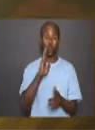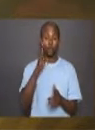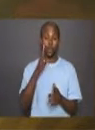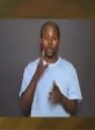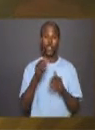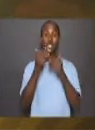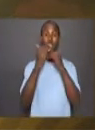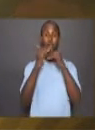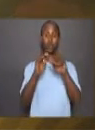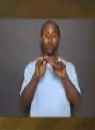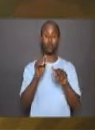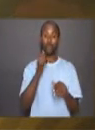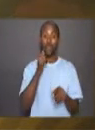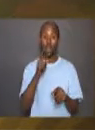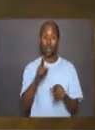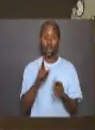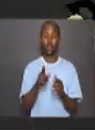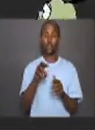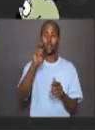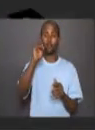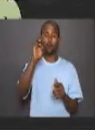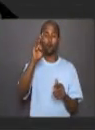the amount of her mortgage?